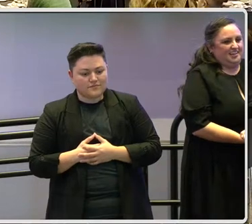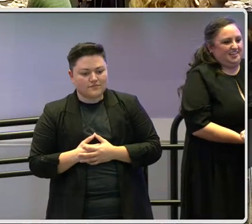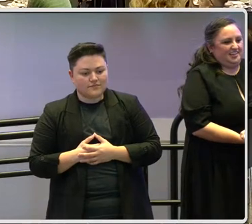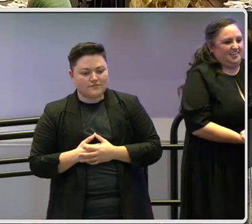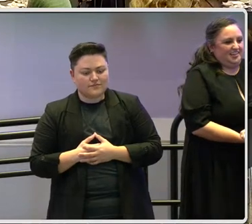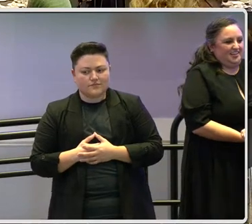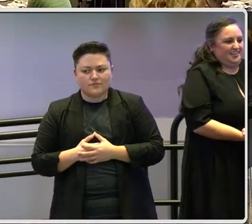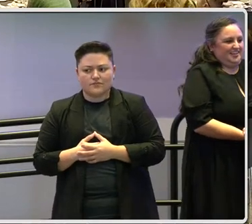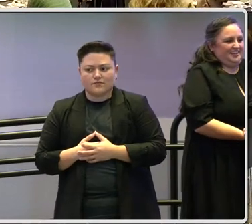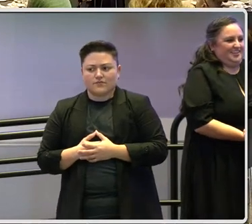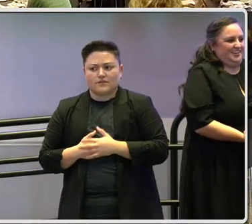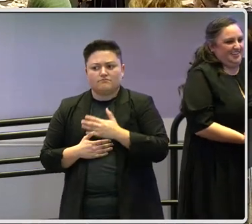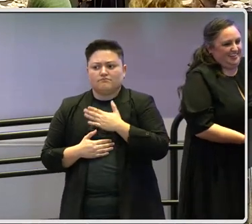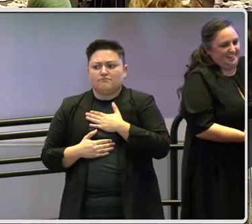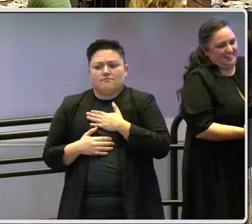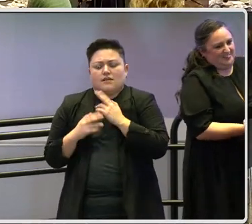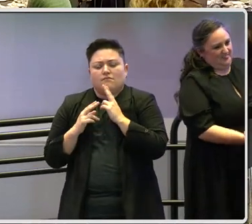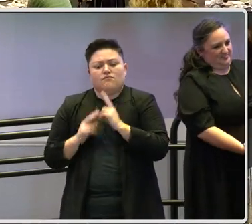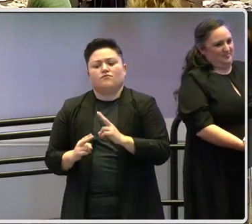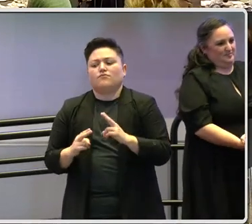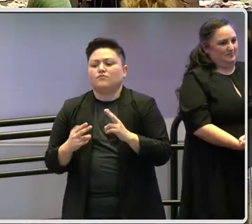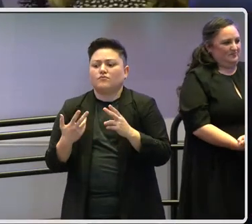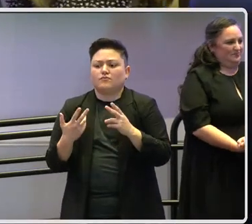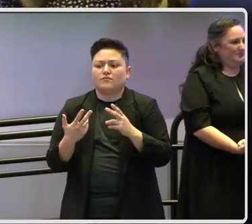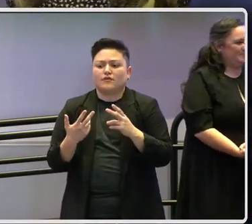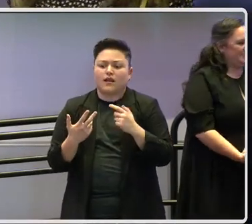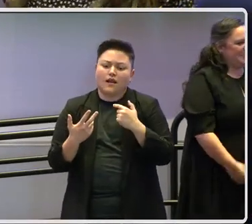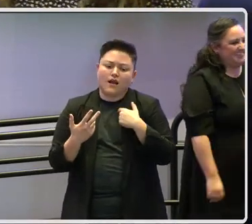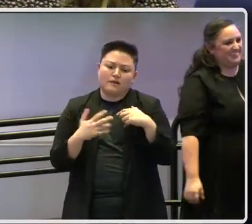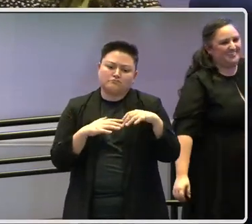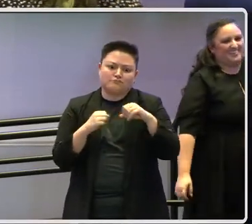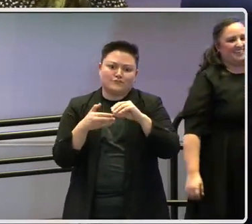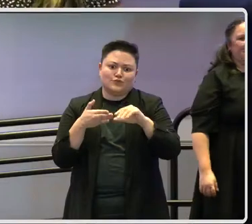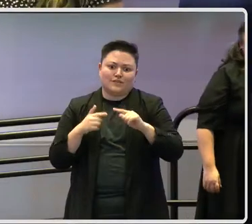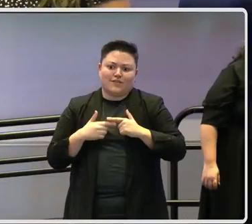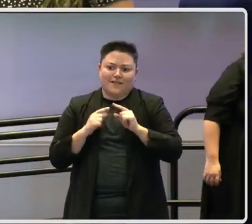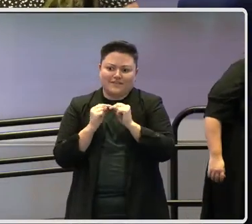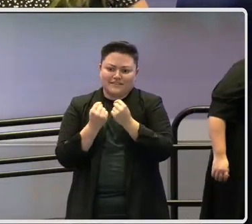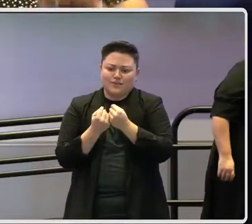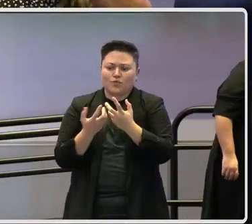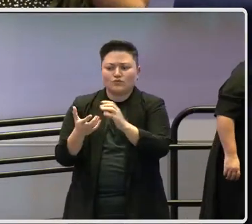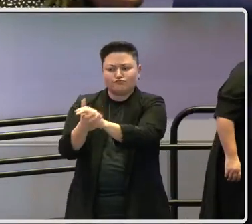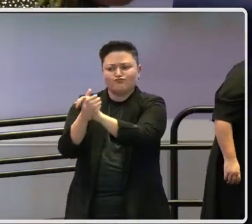It is my honor, on behalf of the student life team, to congratulate you on your promotion to